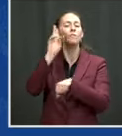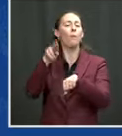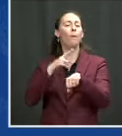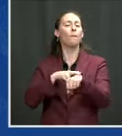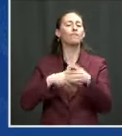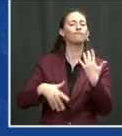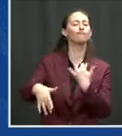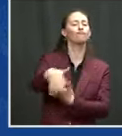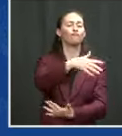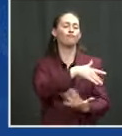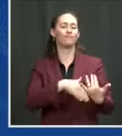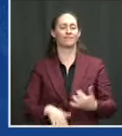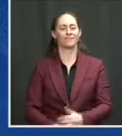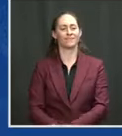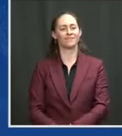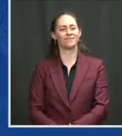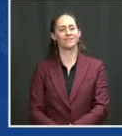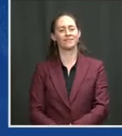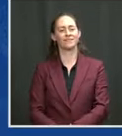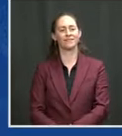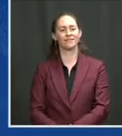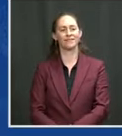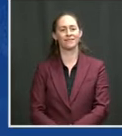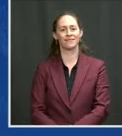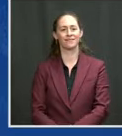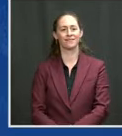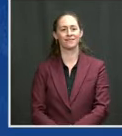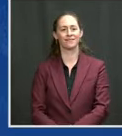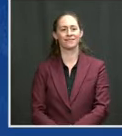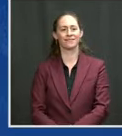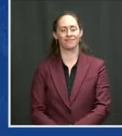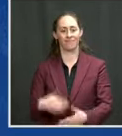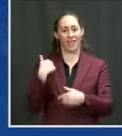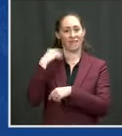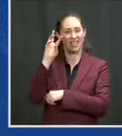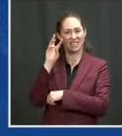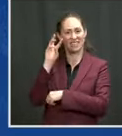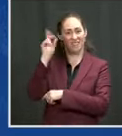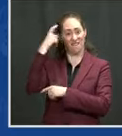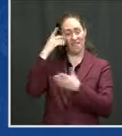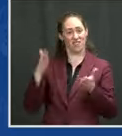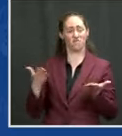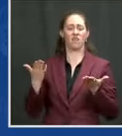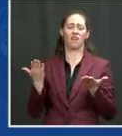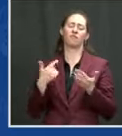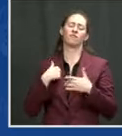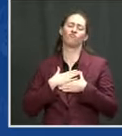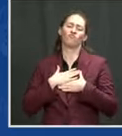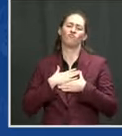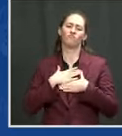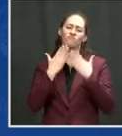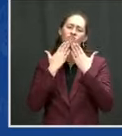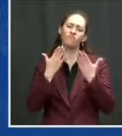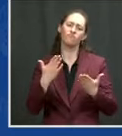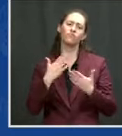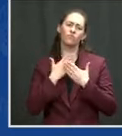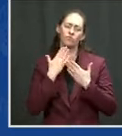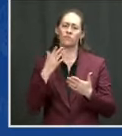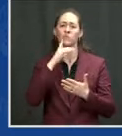six of the best governors who have worked on this with me today is really a pleasure. And all of you have done a remarkable job.